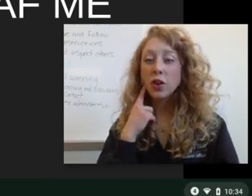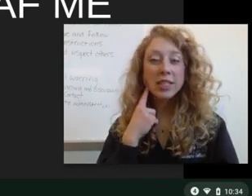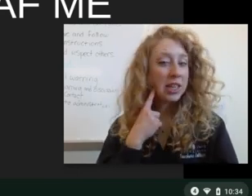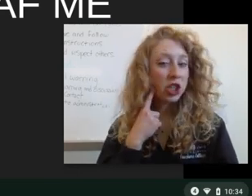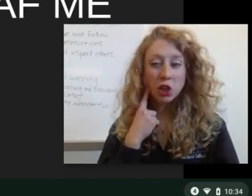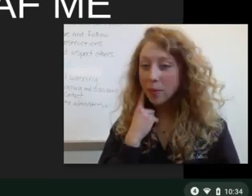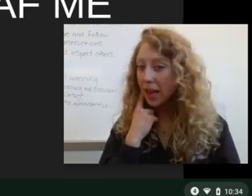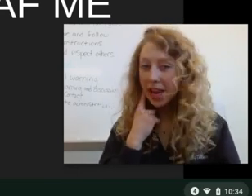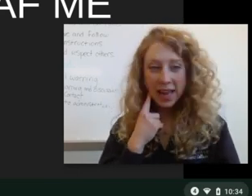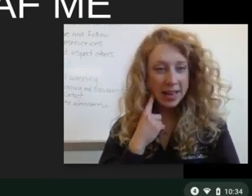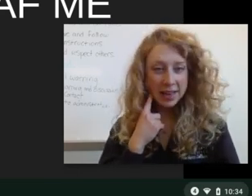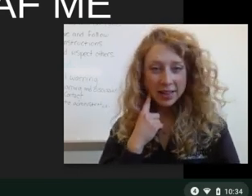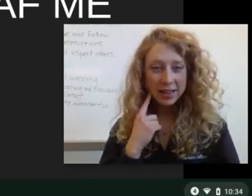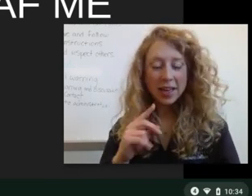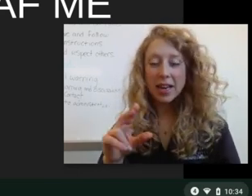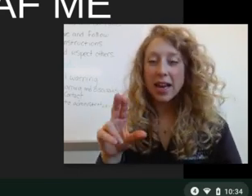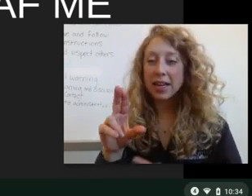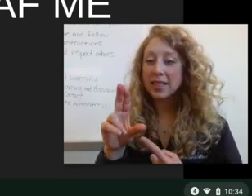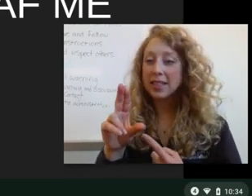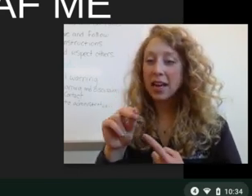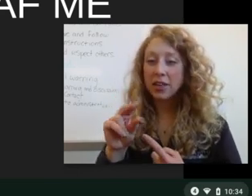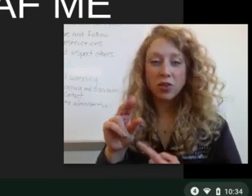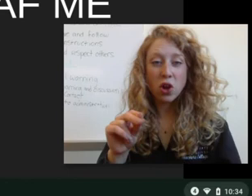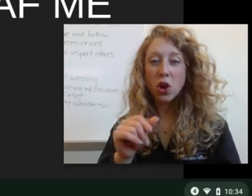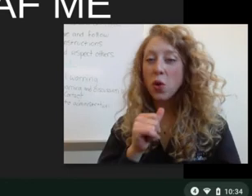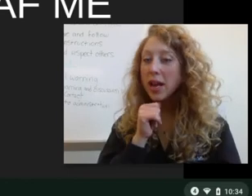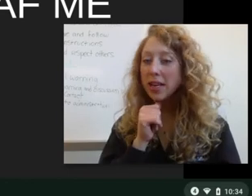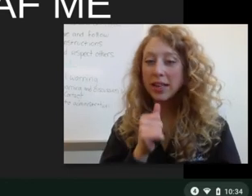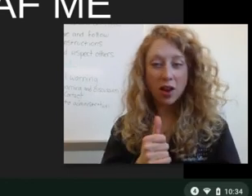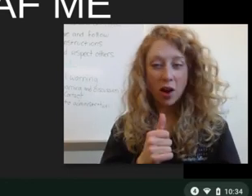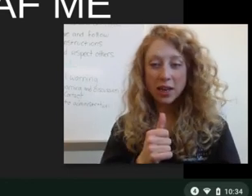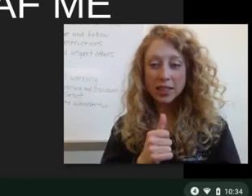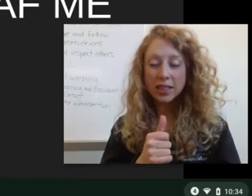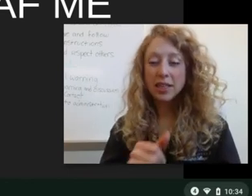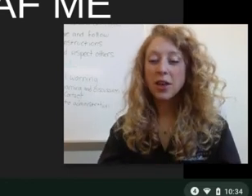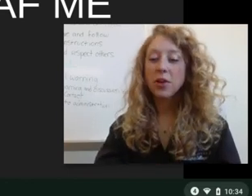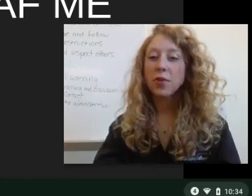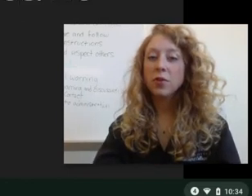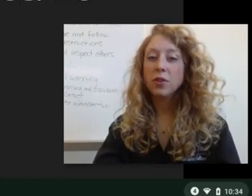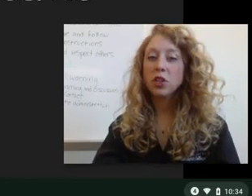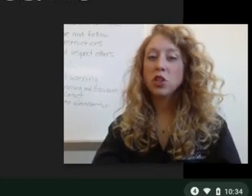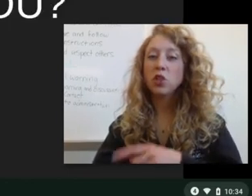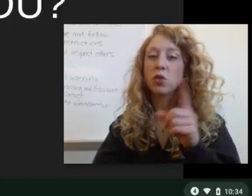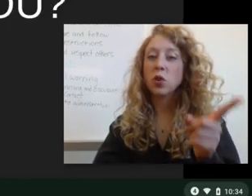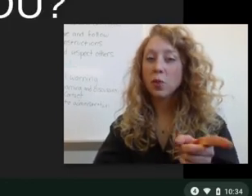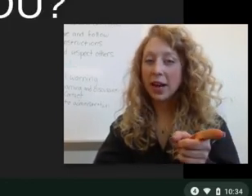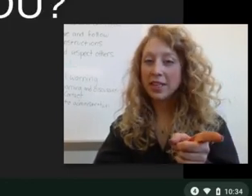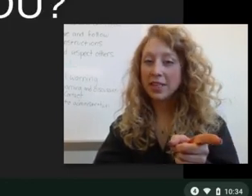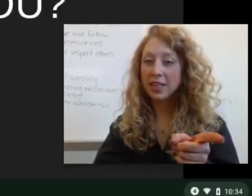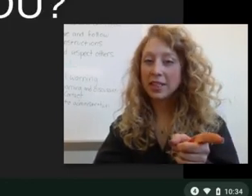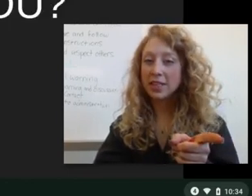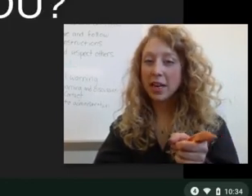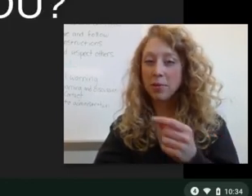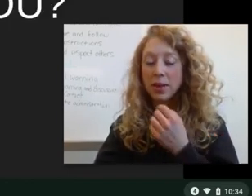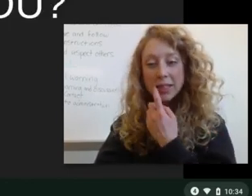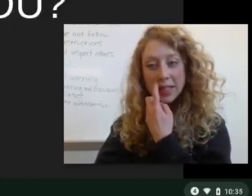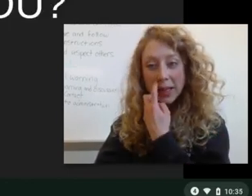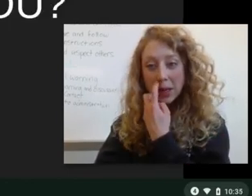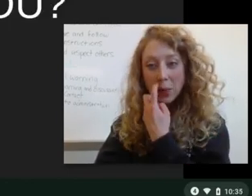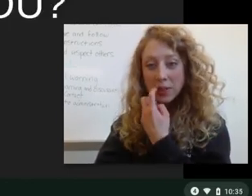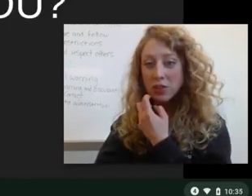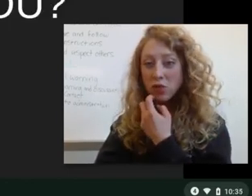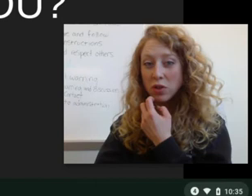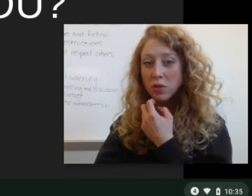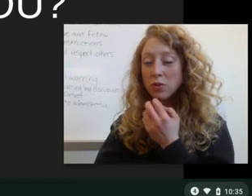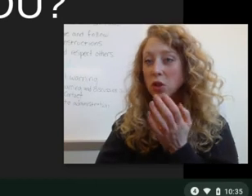So notice I shook my head and I signed no and not to correct this statement, saying